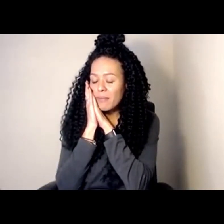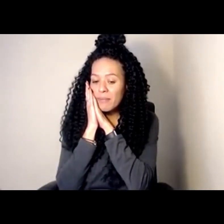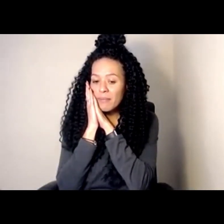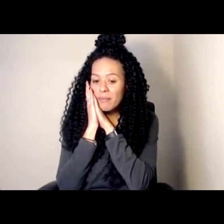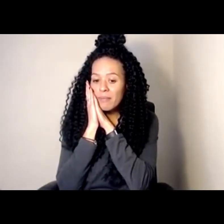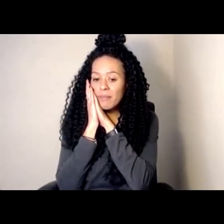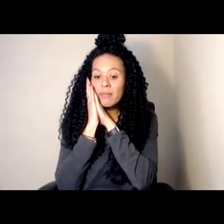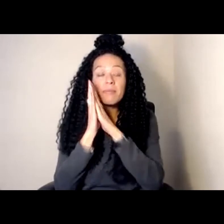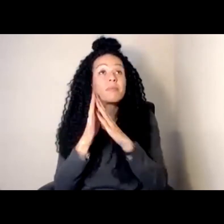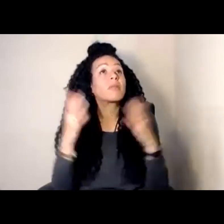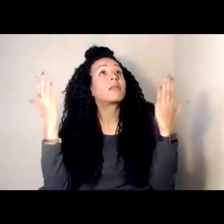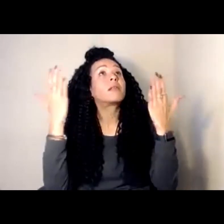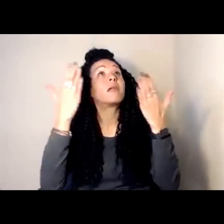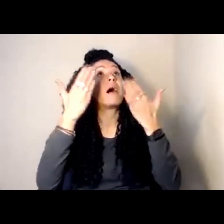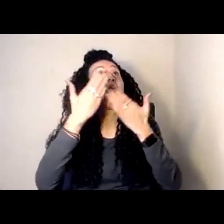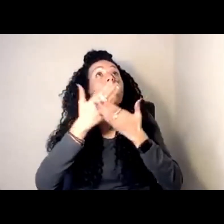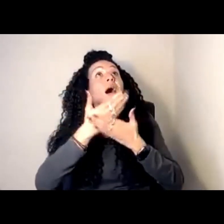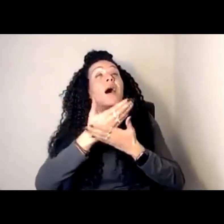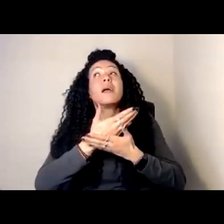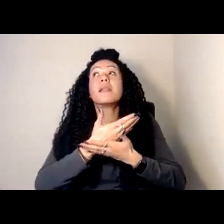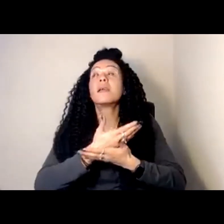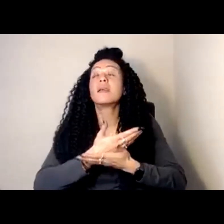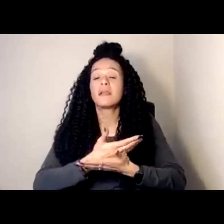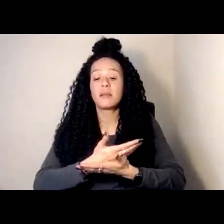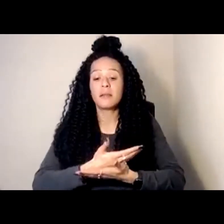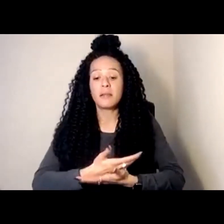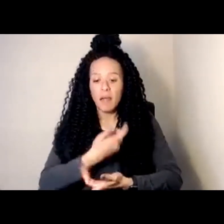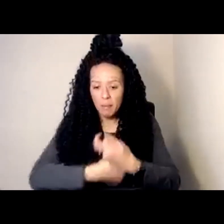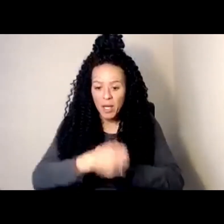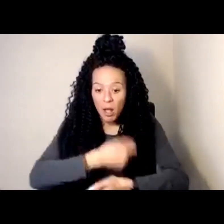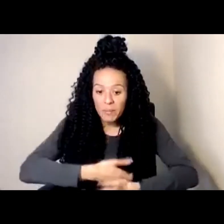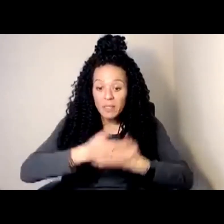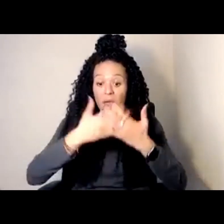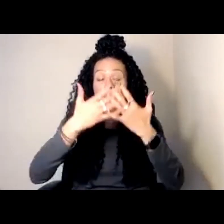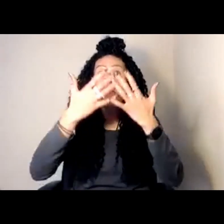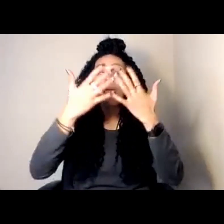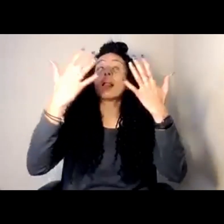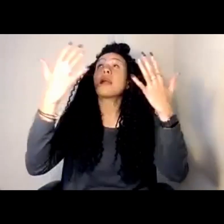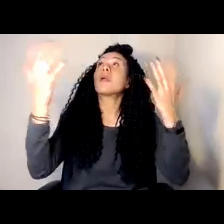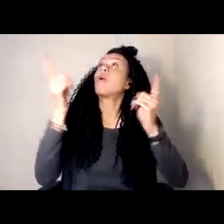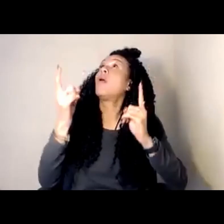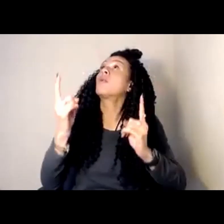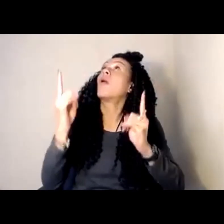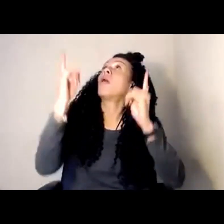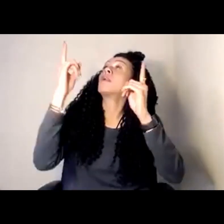sleep. The night is come like to the day, depart not